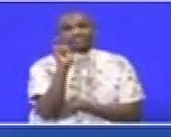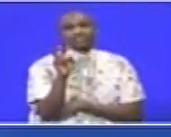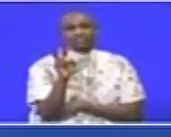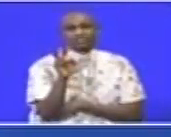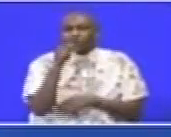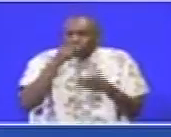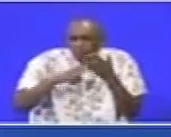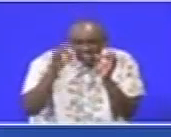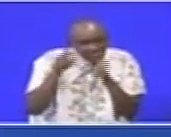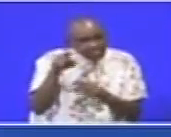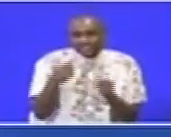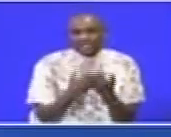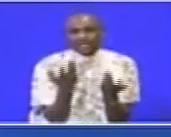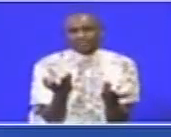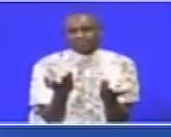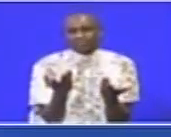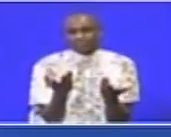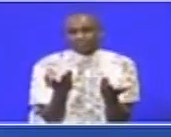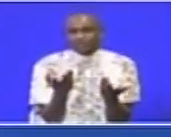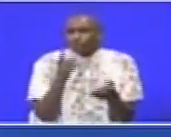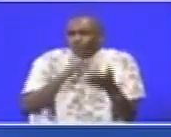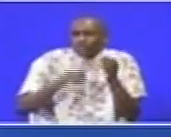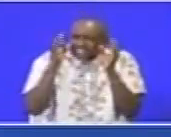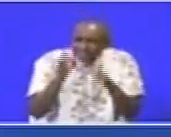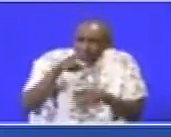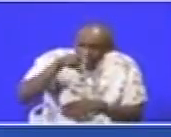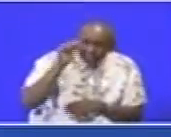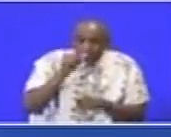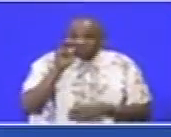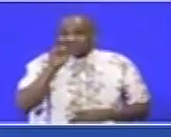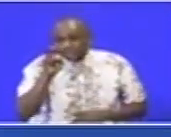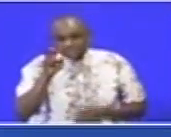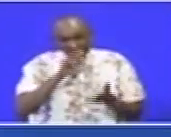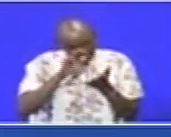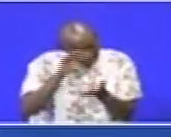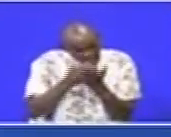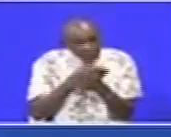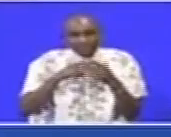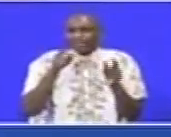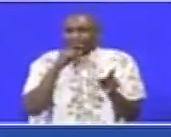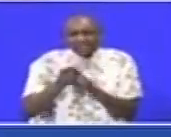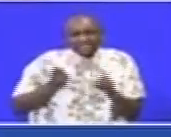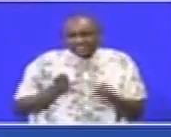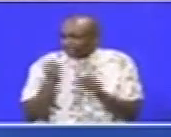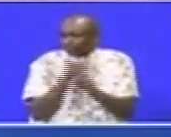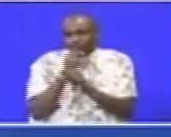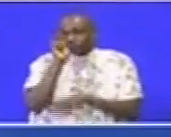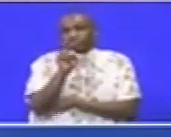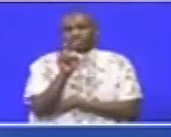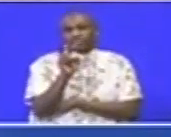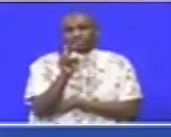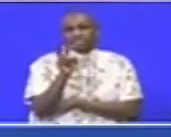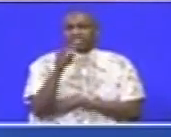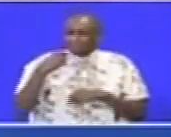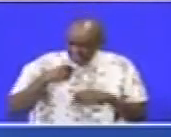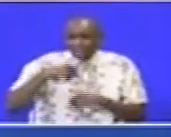if dusk and dawn were the same picture? What if you could see something your two brothers and sister could never see? Ningekuwa